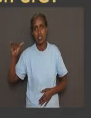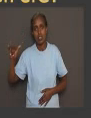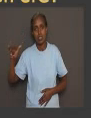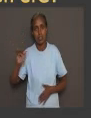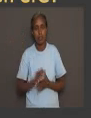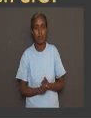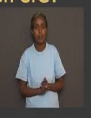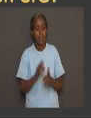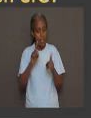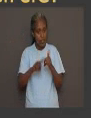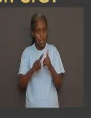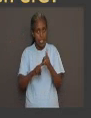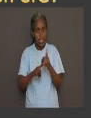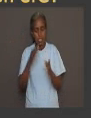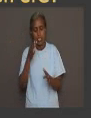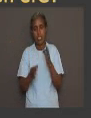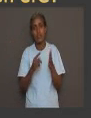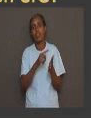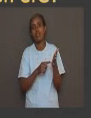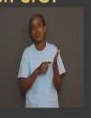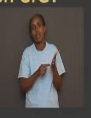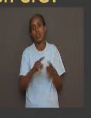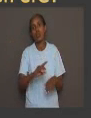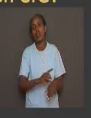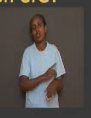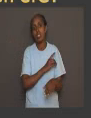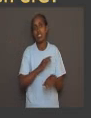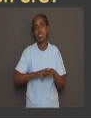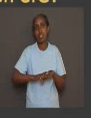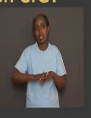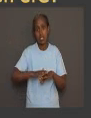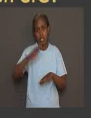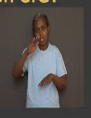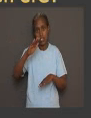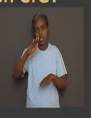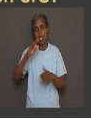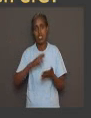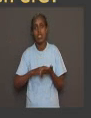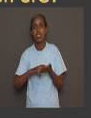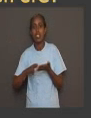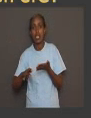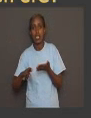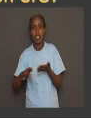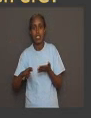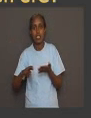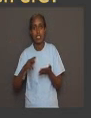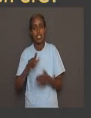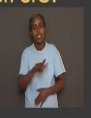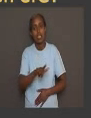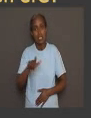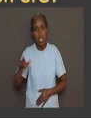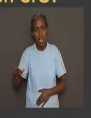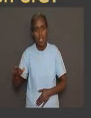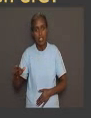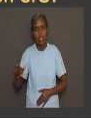Finally, if the perpendicular distance is greater than the radius, then the line